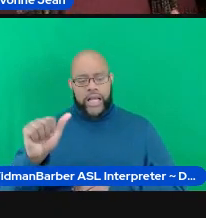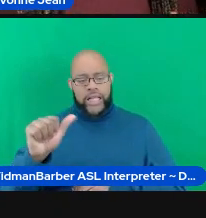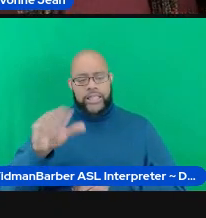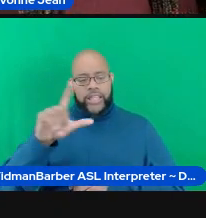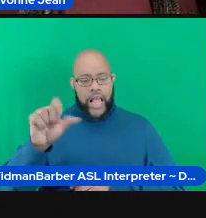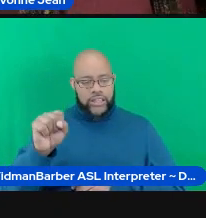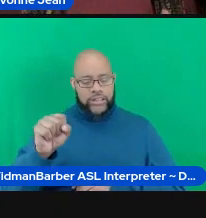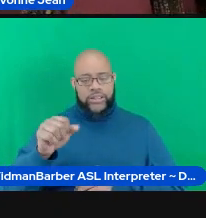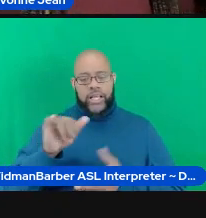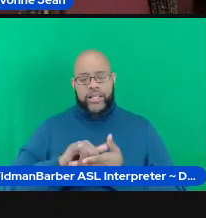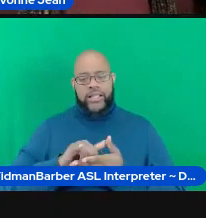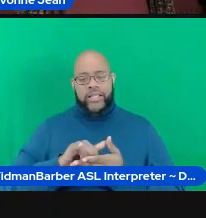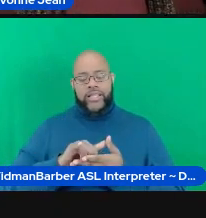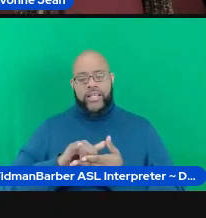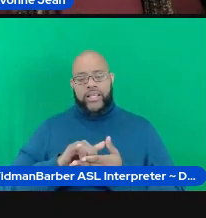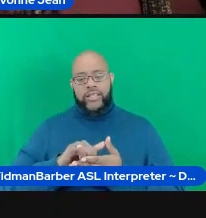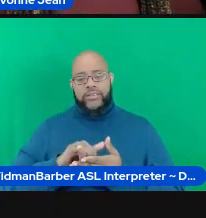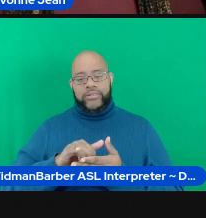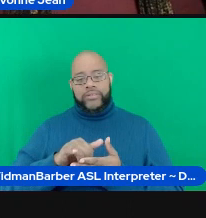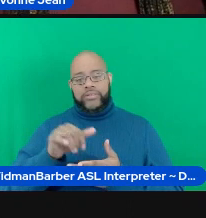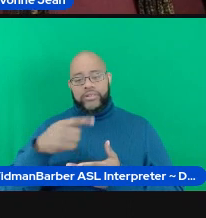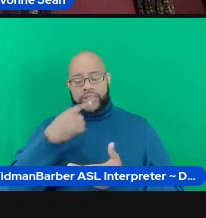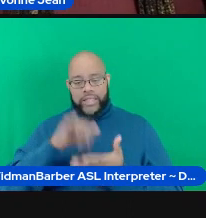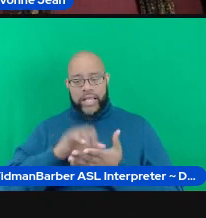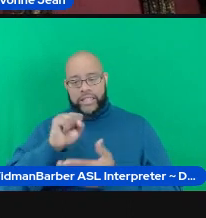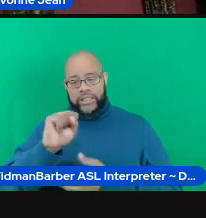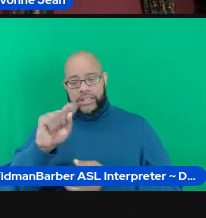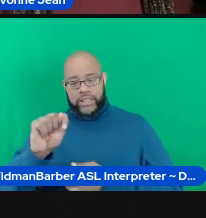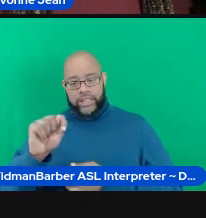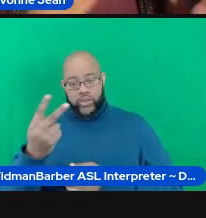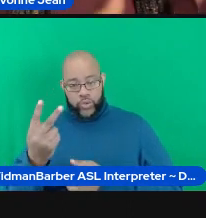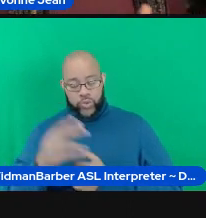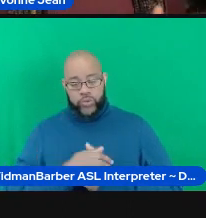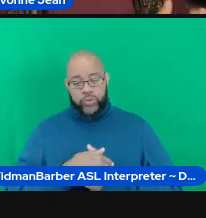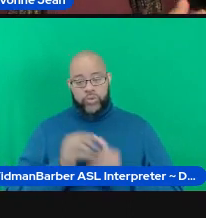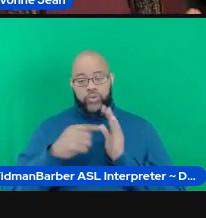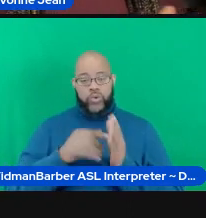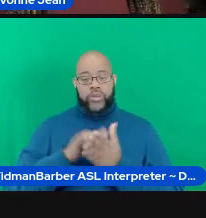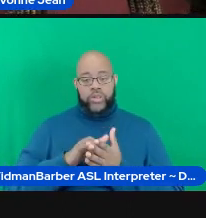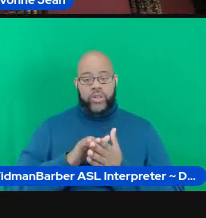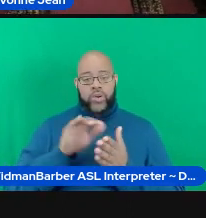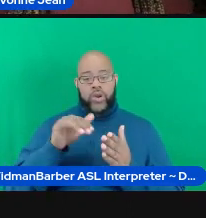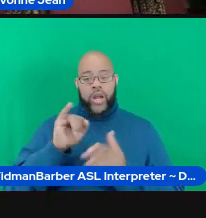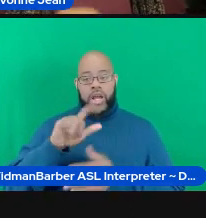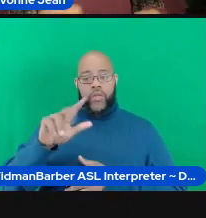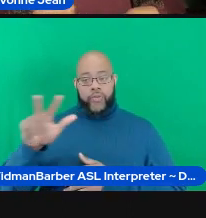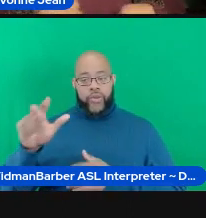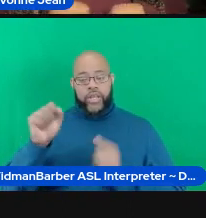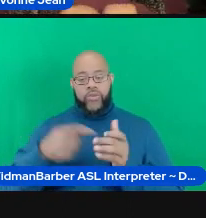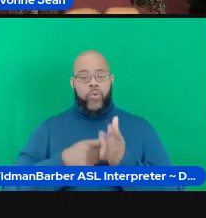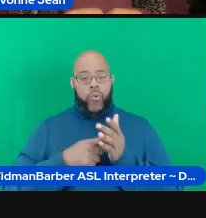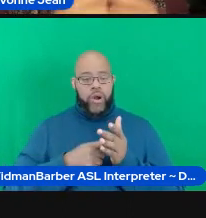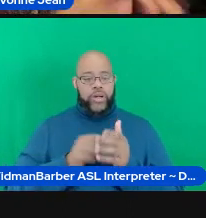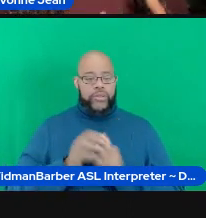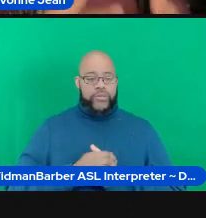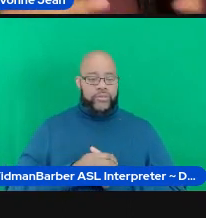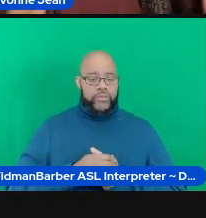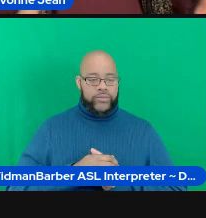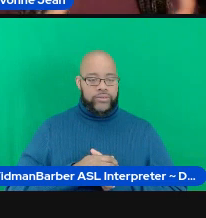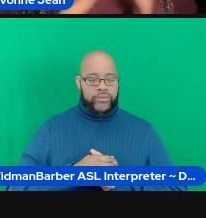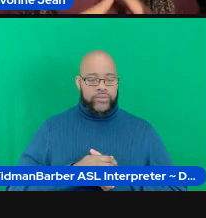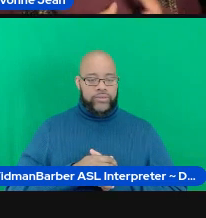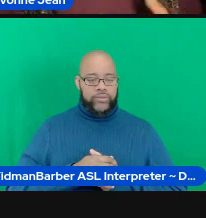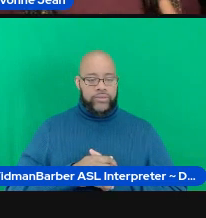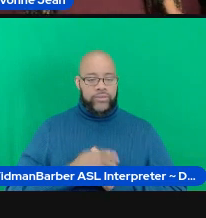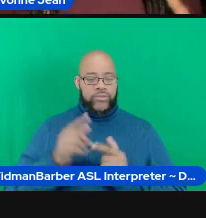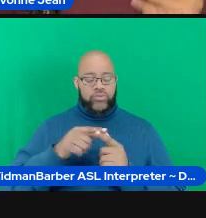IL-33 responsive gamma delta T cells, which express ST2, indicating that IL-33 could be required to induce